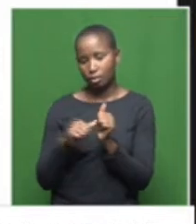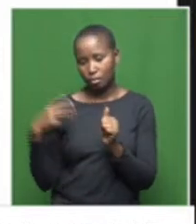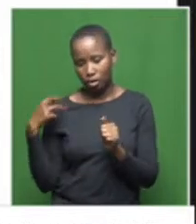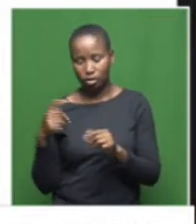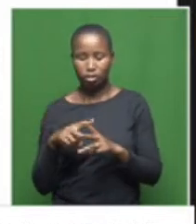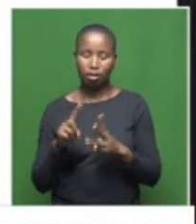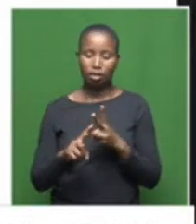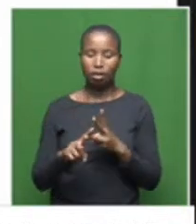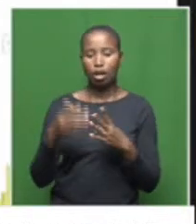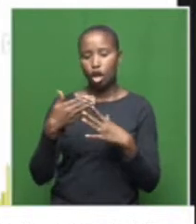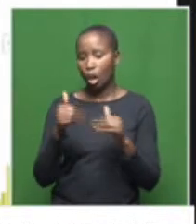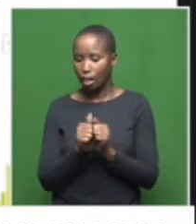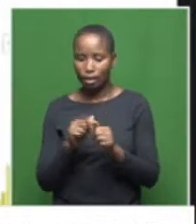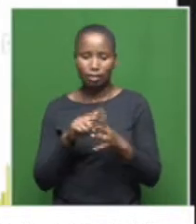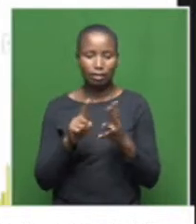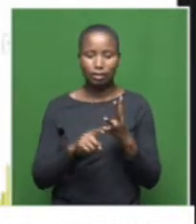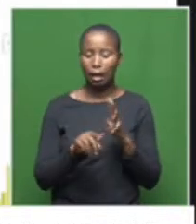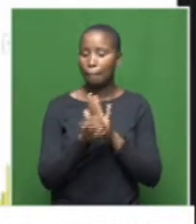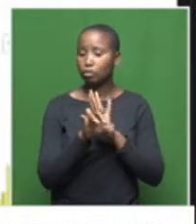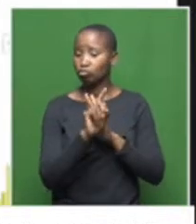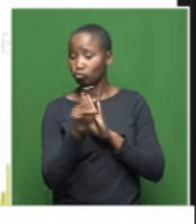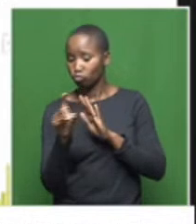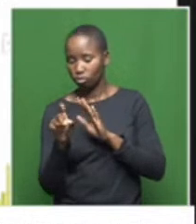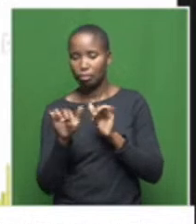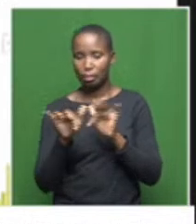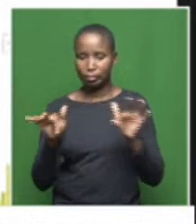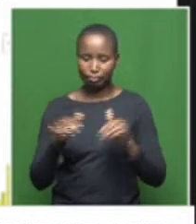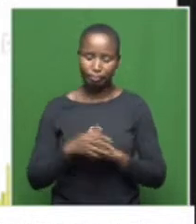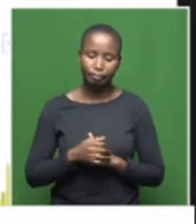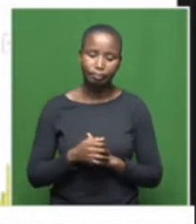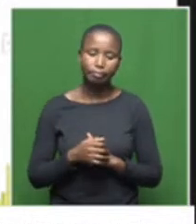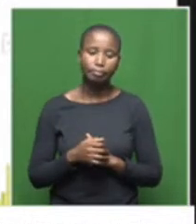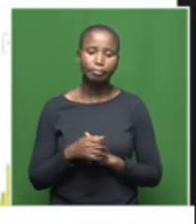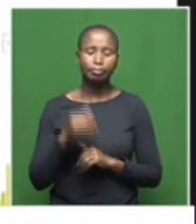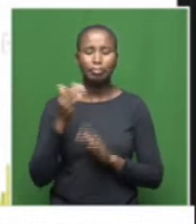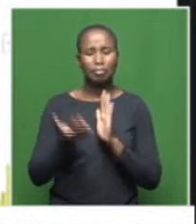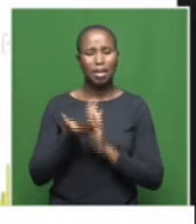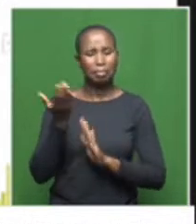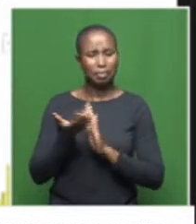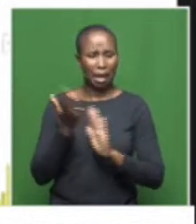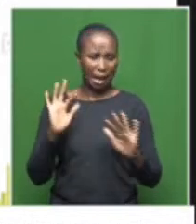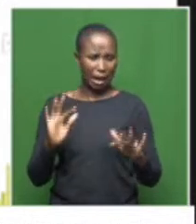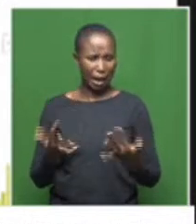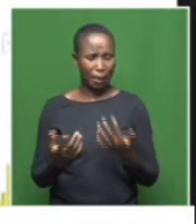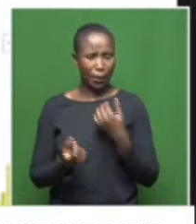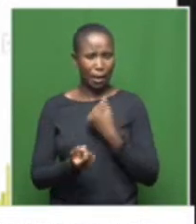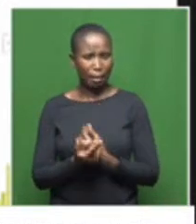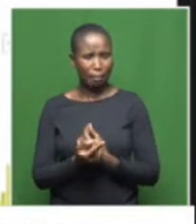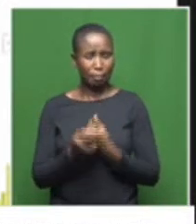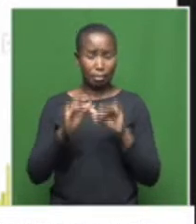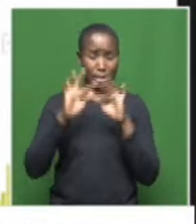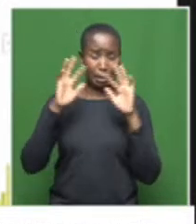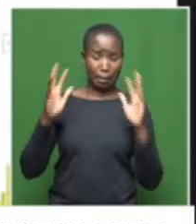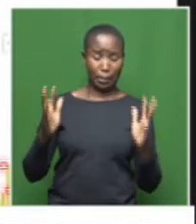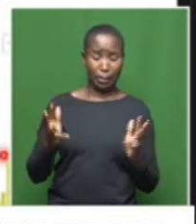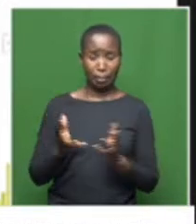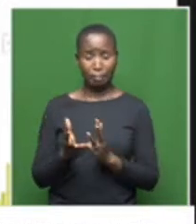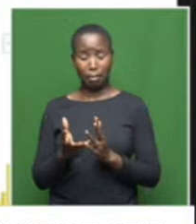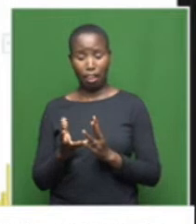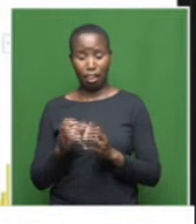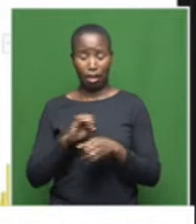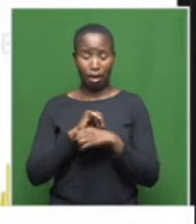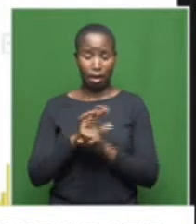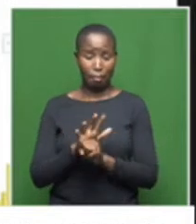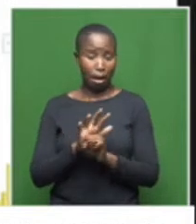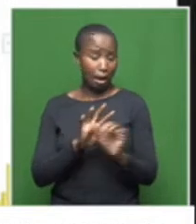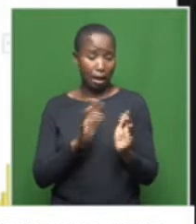of the media. So just a global update, just in terms of where we are with the global pandemic. You can see we